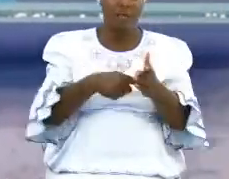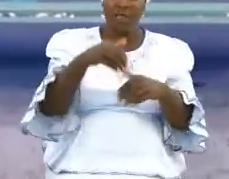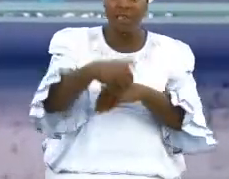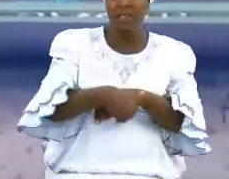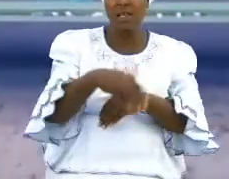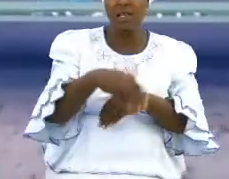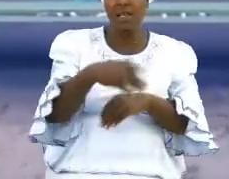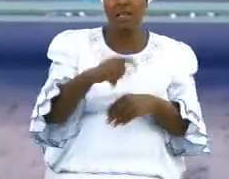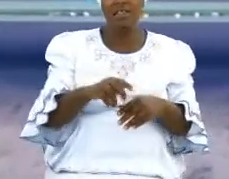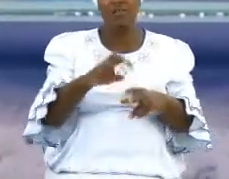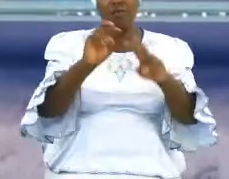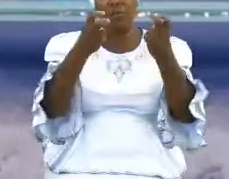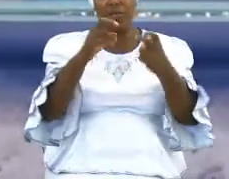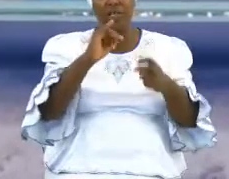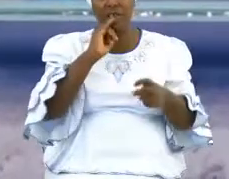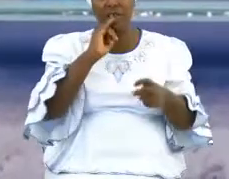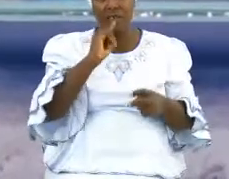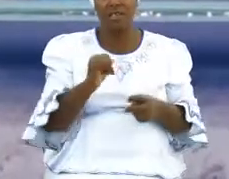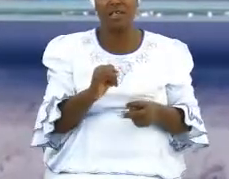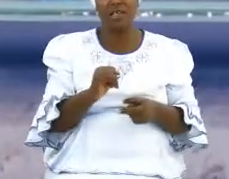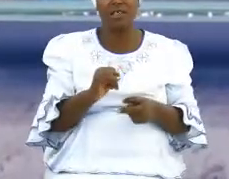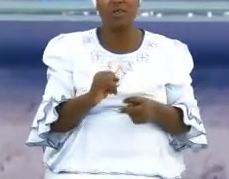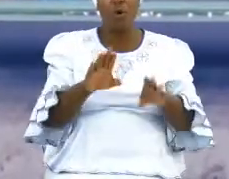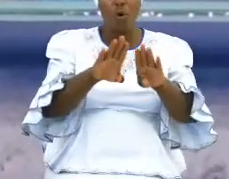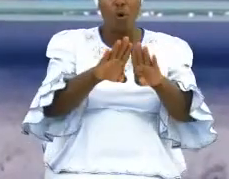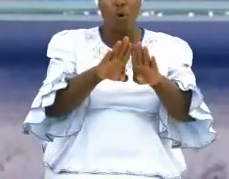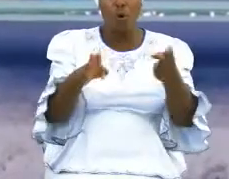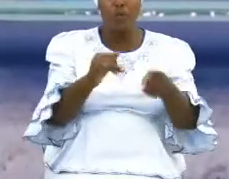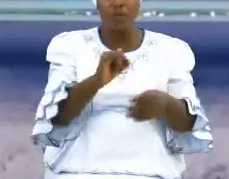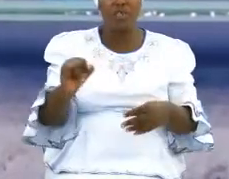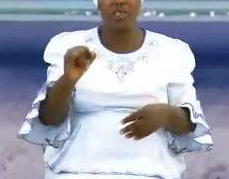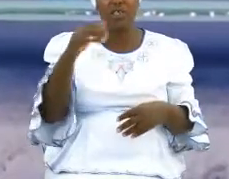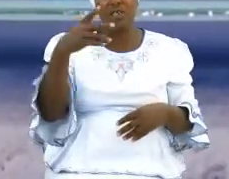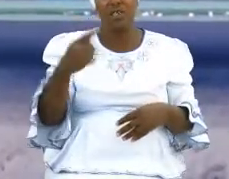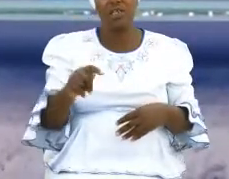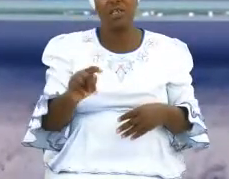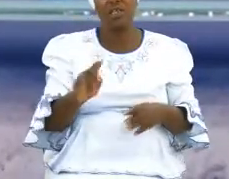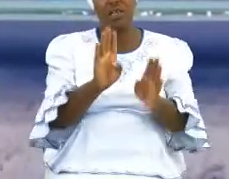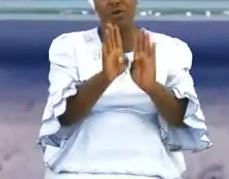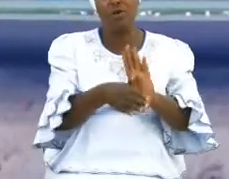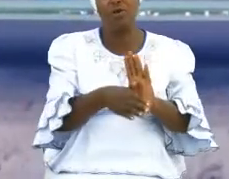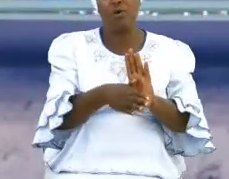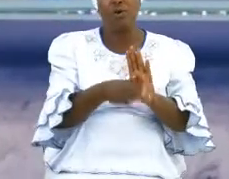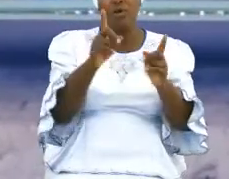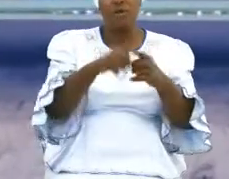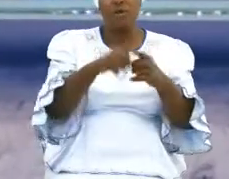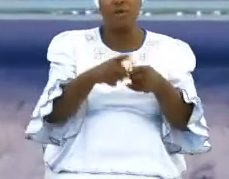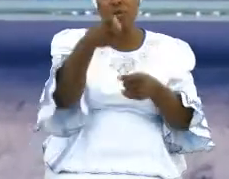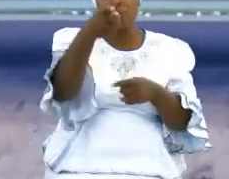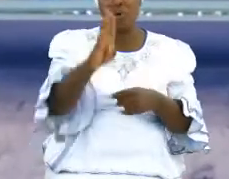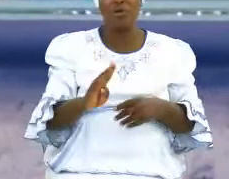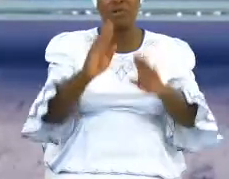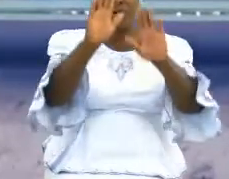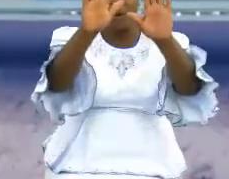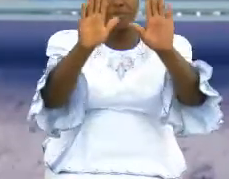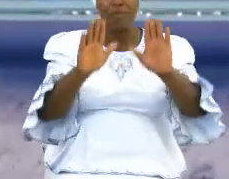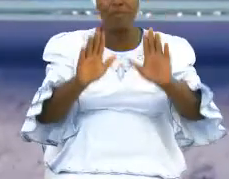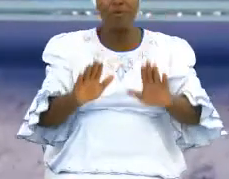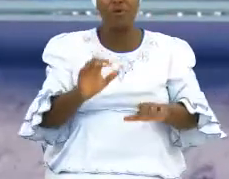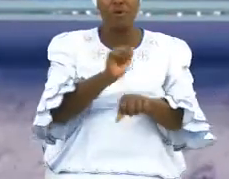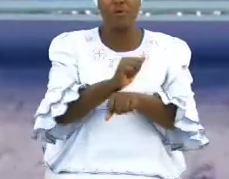the door to God's miracles and wonders. Opening